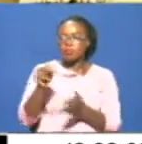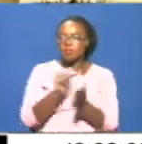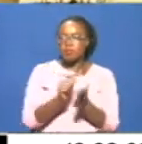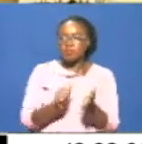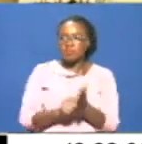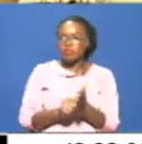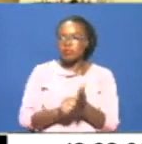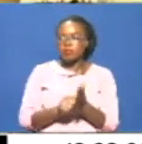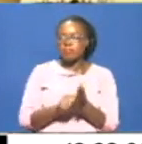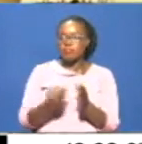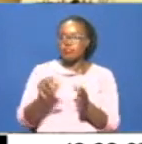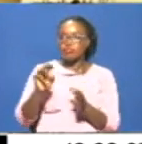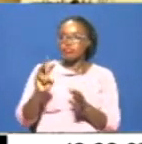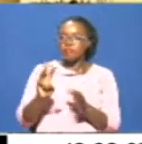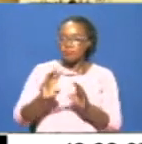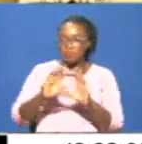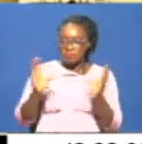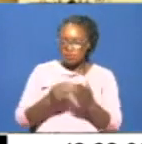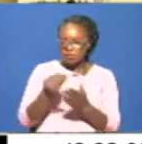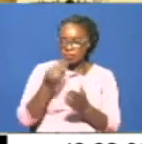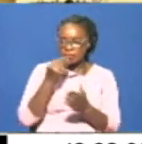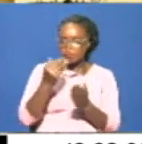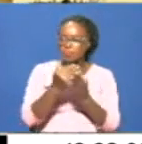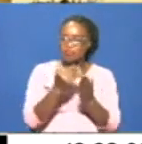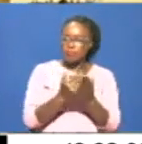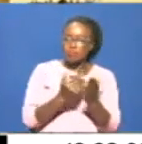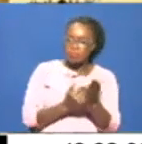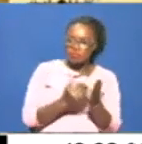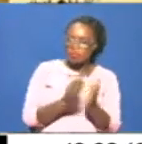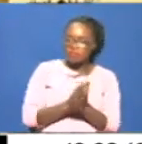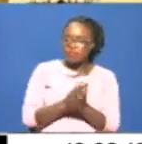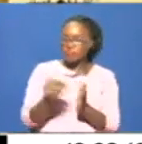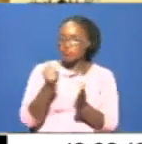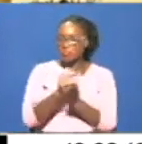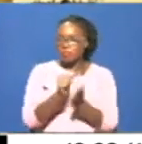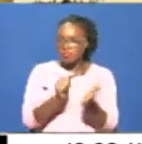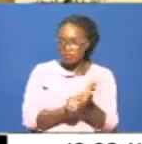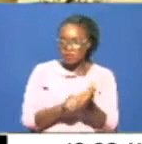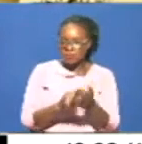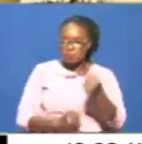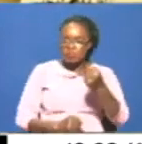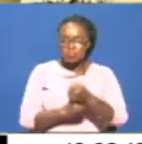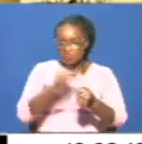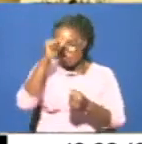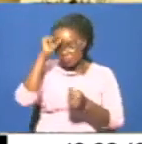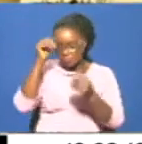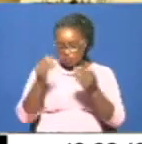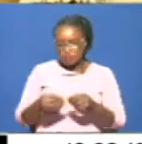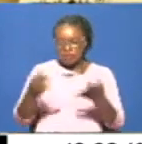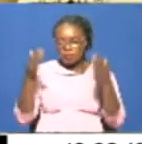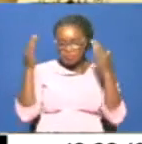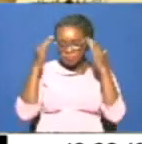World Food Programme, and other agencies for supporting government to deliver on its commitment and